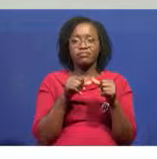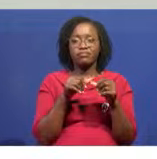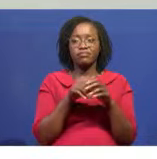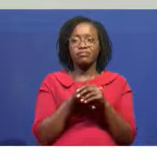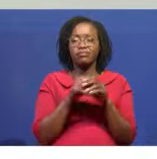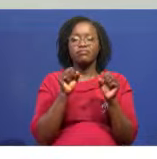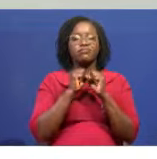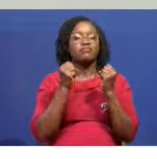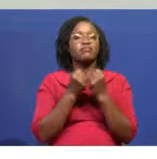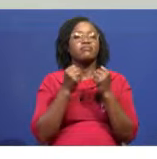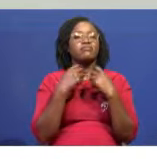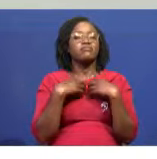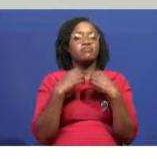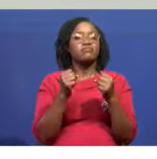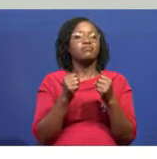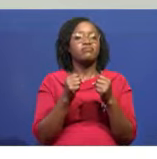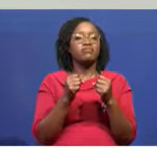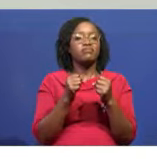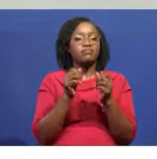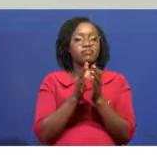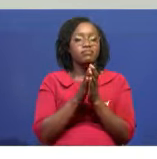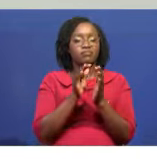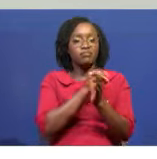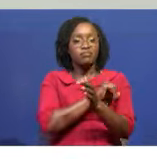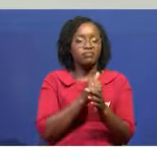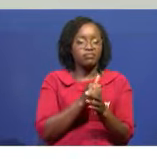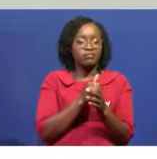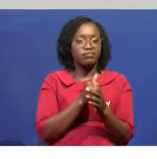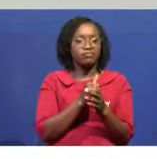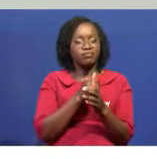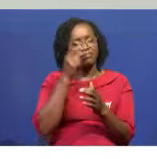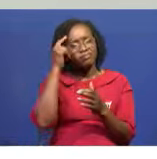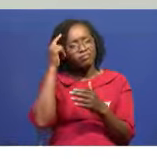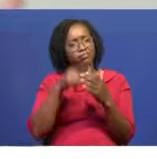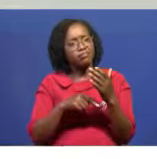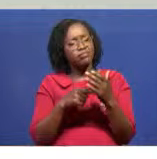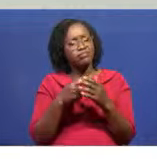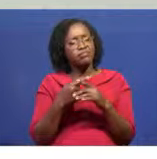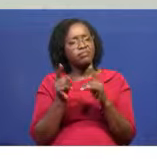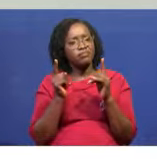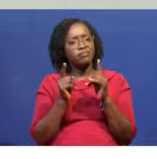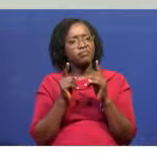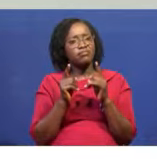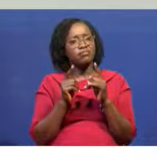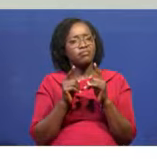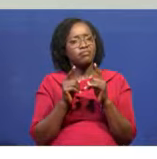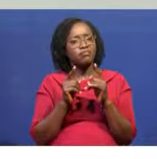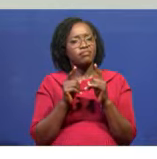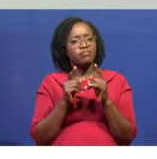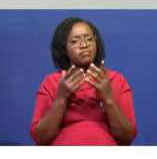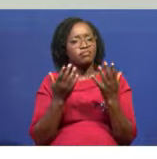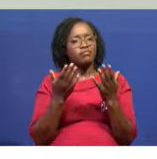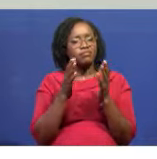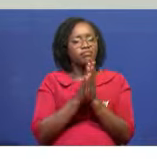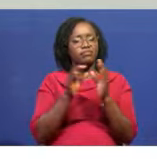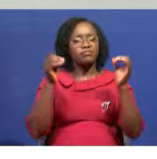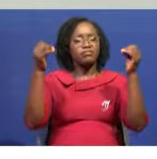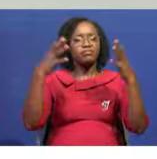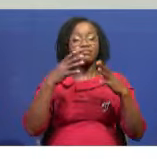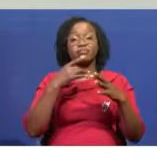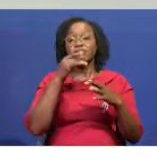of the Social Health Authority. Maybe let me prick your mind. I don't know if you want to say much, but let me prick your mind on that. Given that you've clearly stated